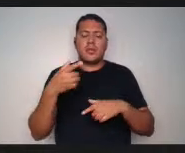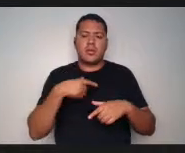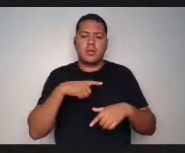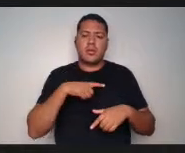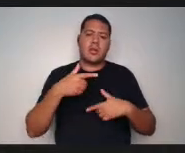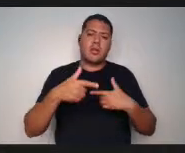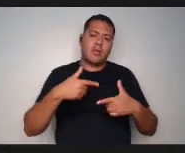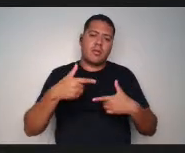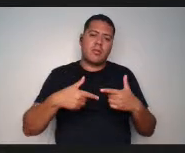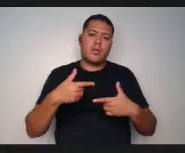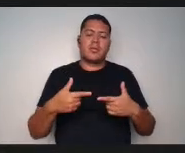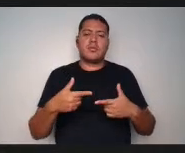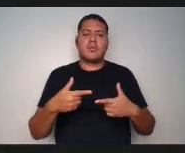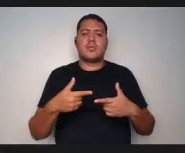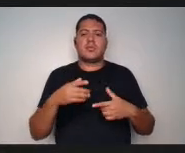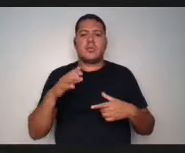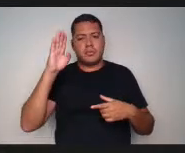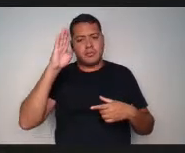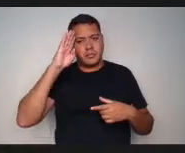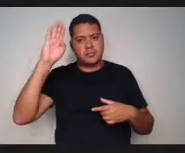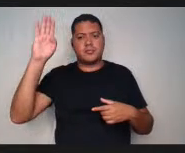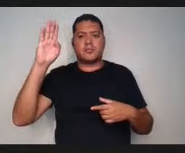infectious disease,